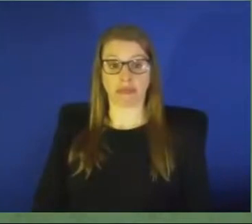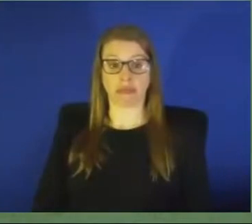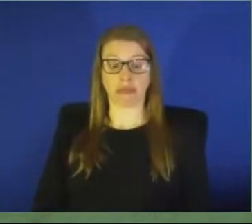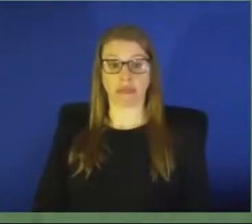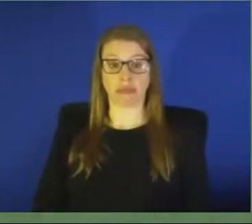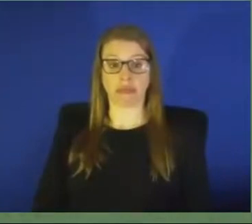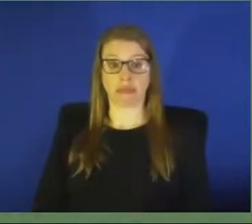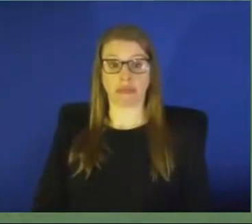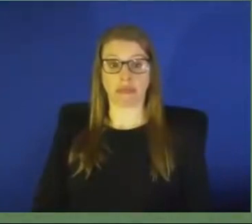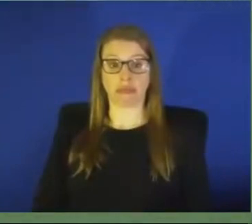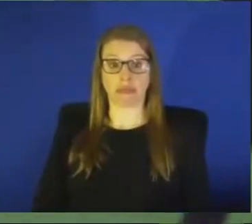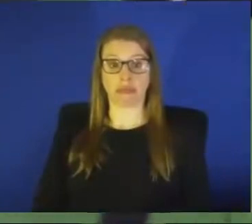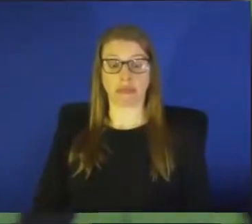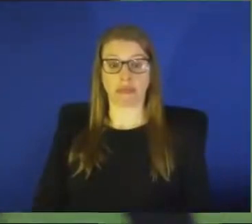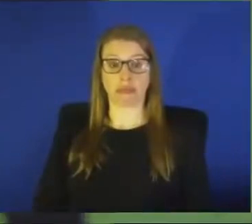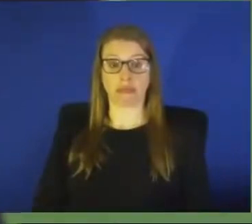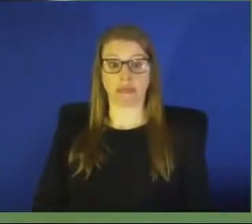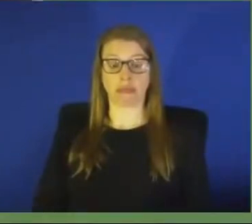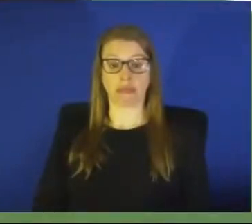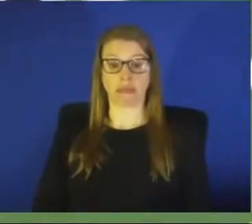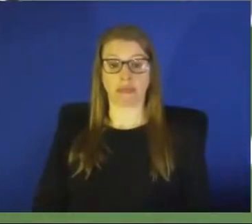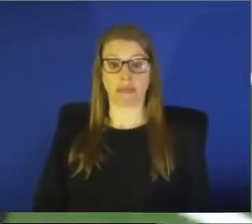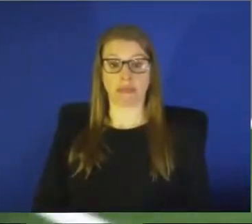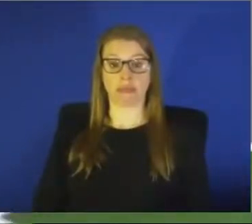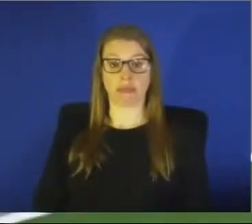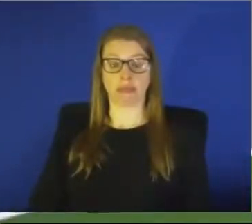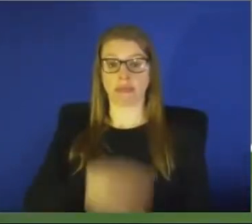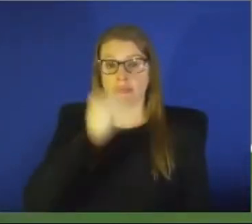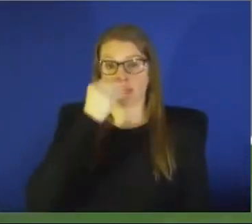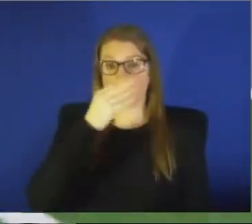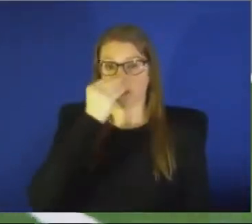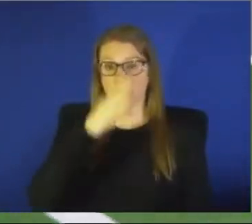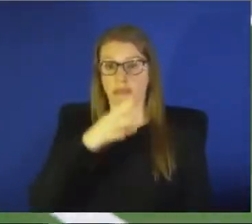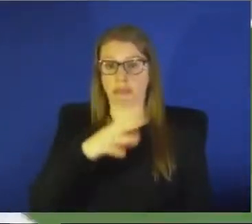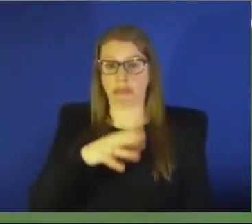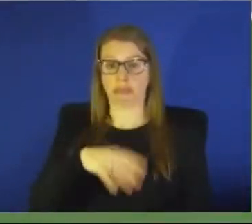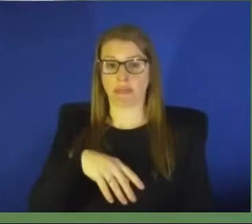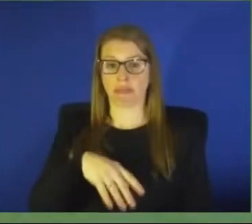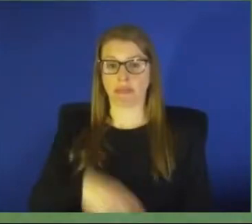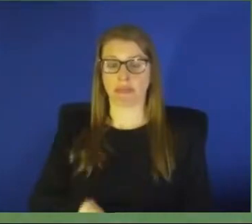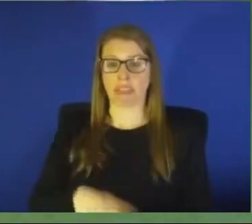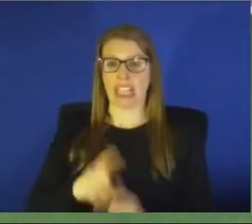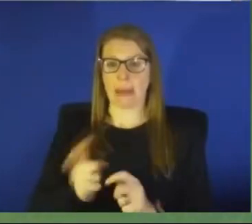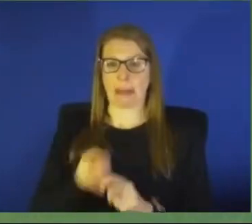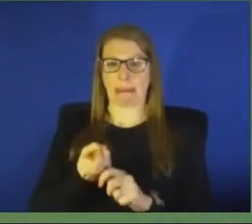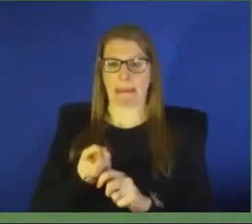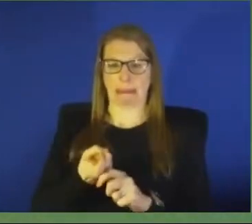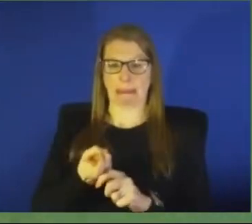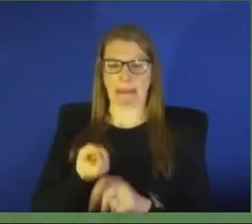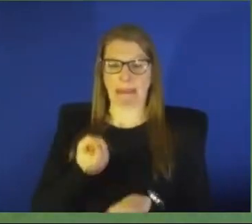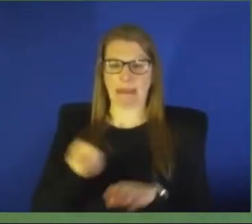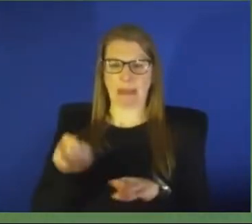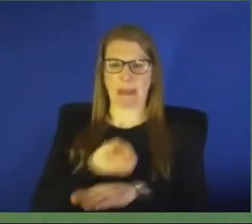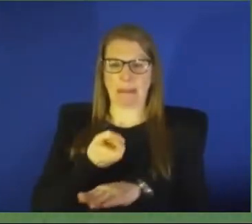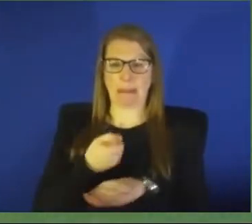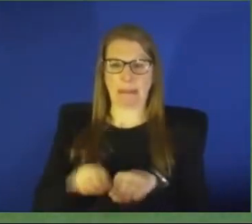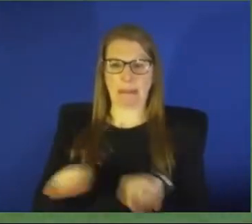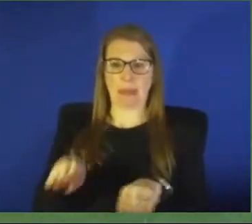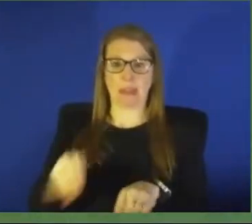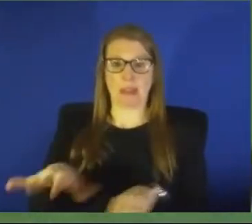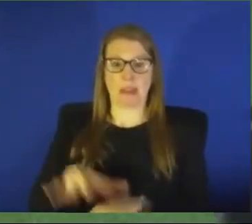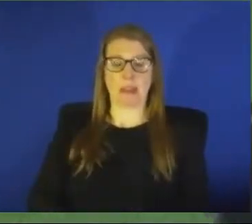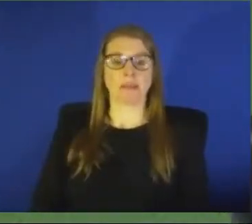And truly, we don't care about little divot. Yeah, a little divot there. Hit that one a little fat. Thank God this isn't real grass. So we can see